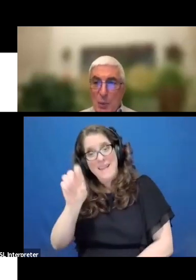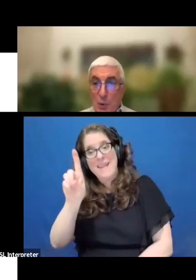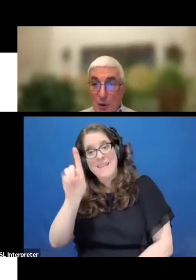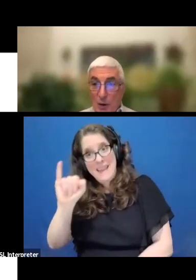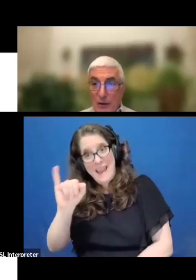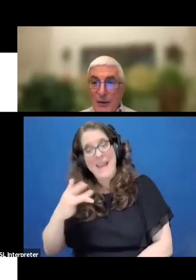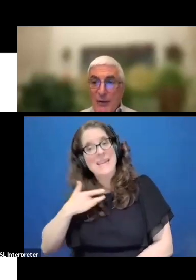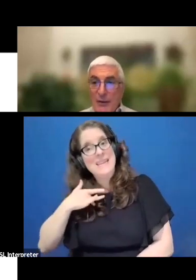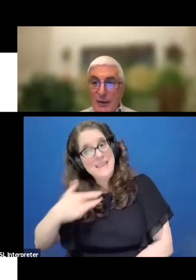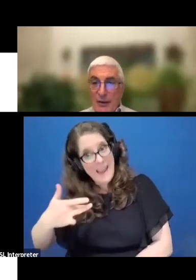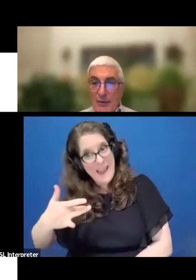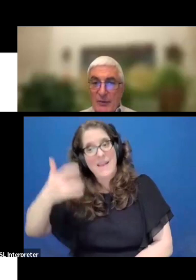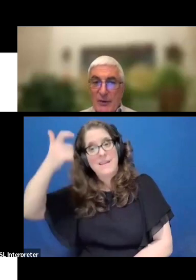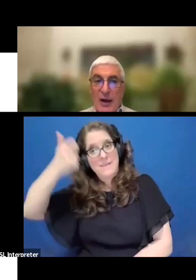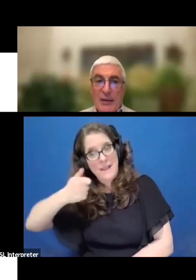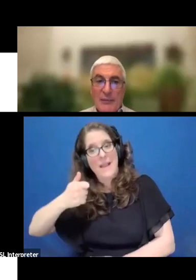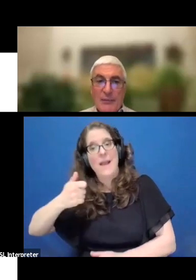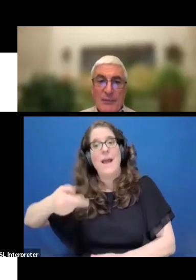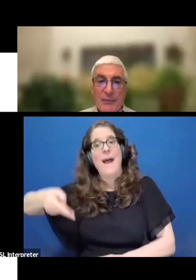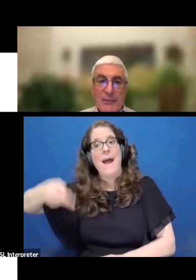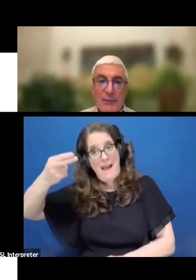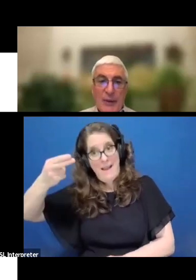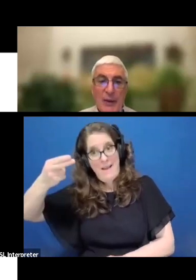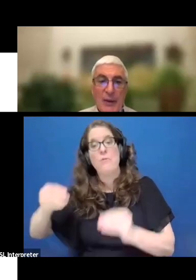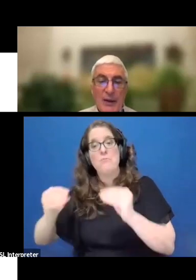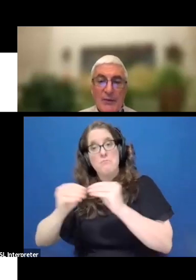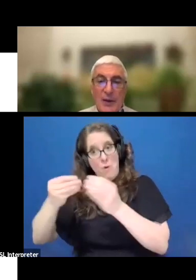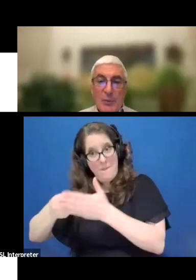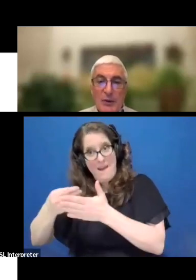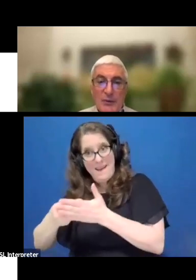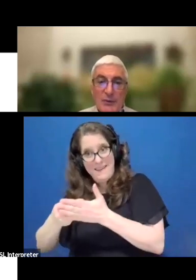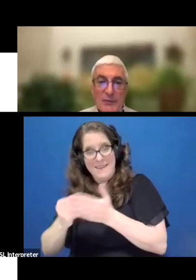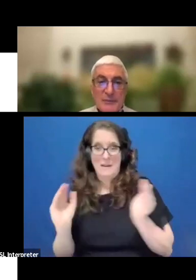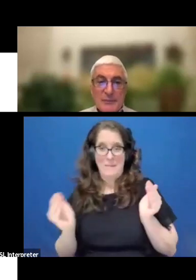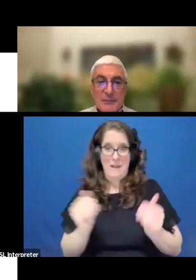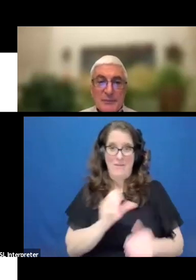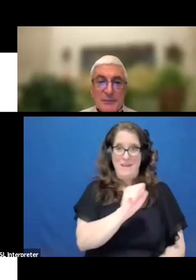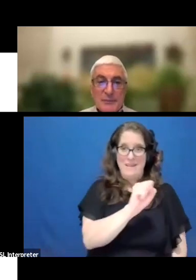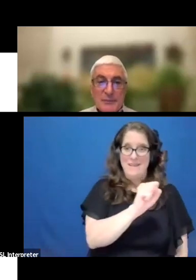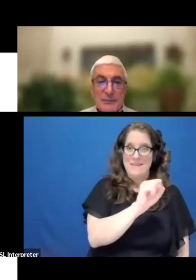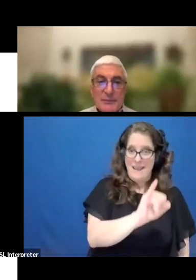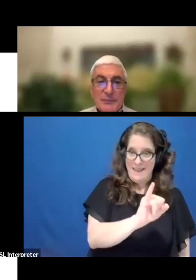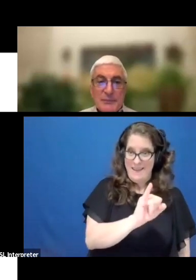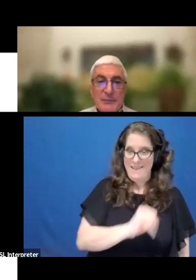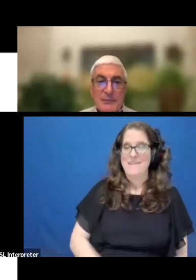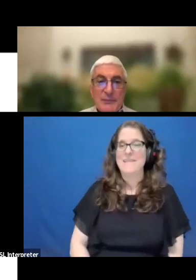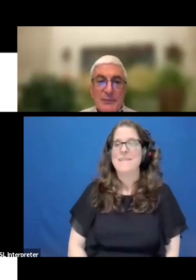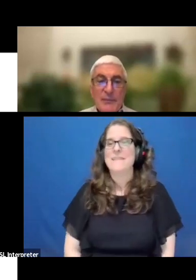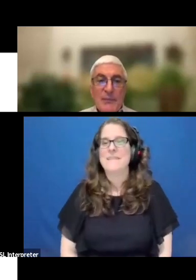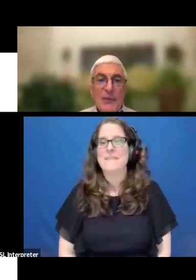substantially more than SSI. Next slide, please.